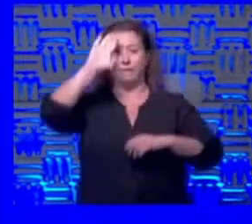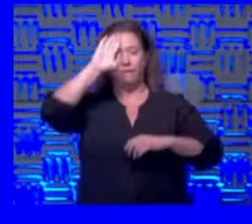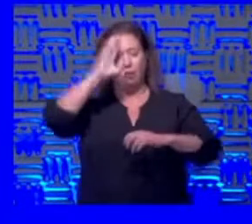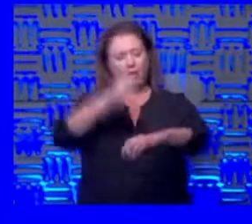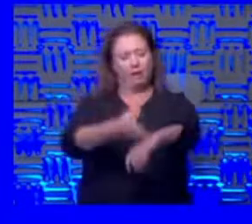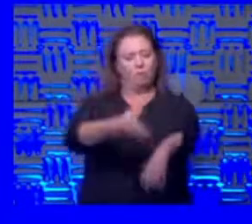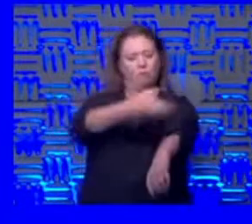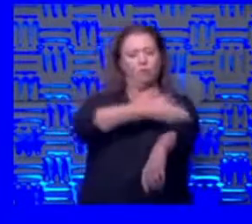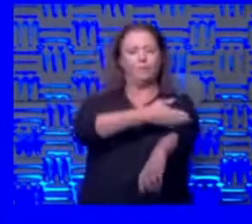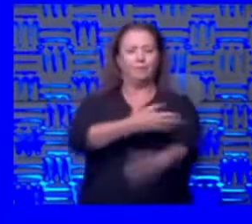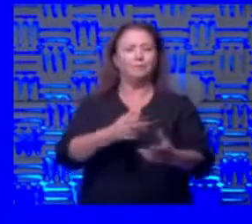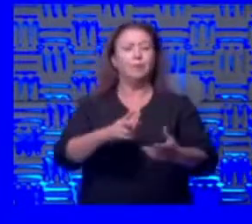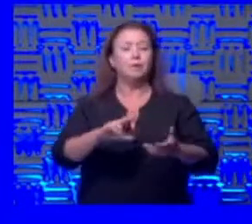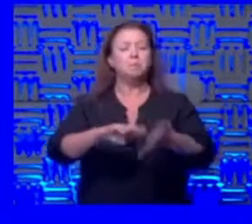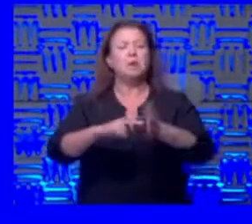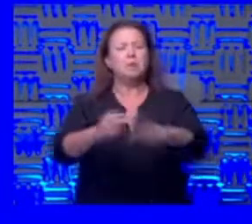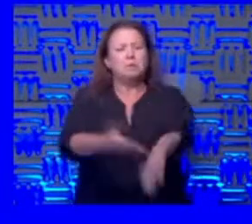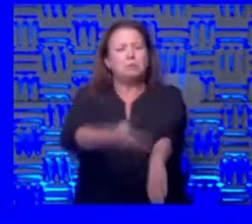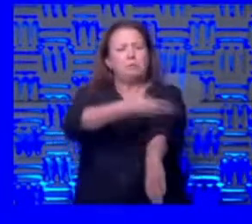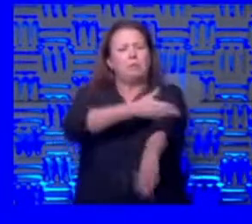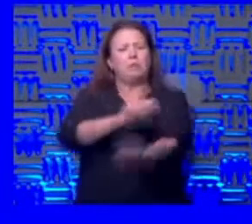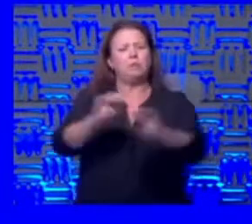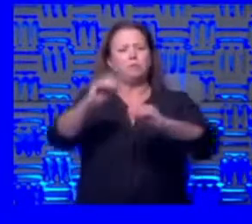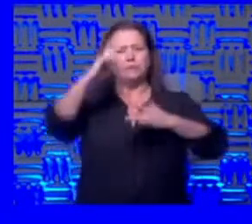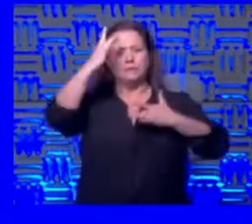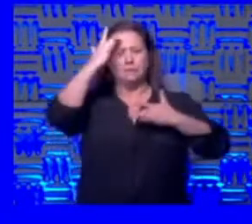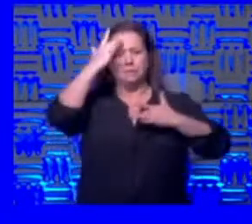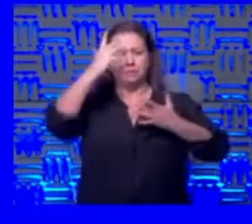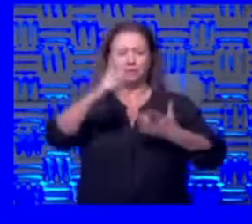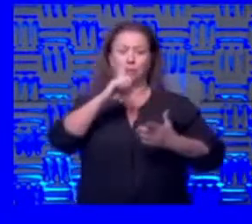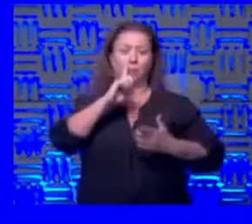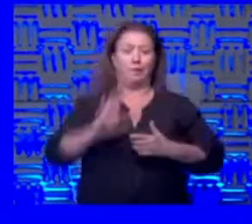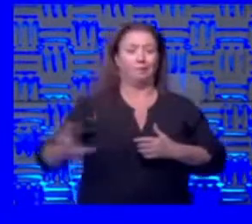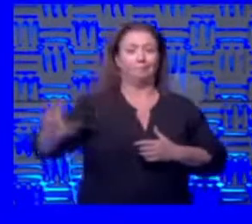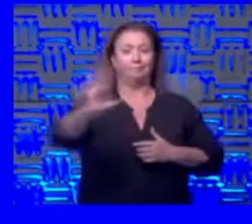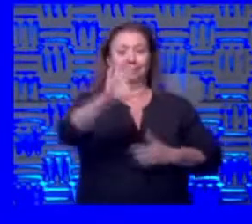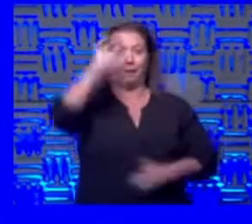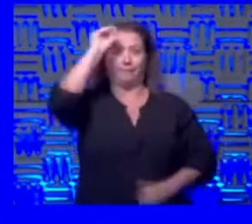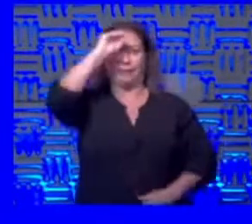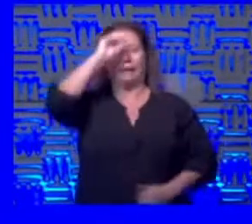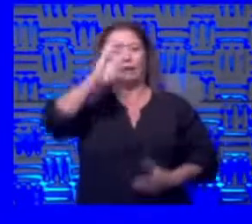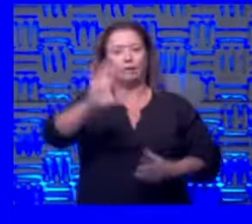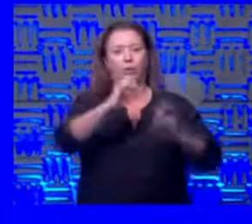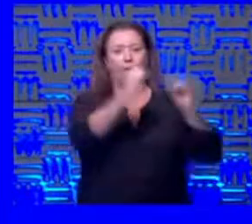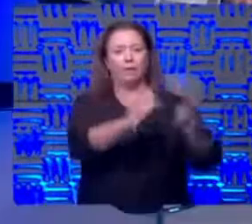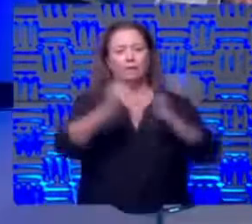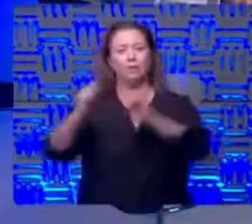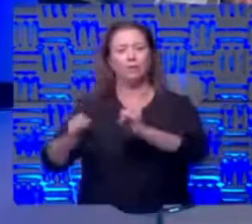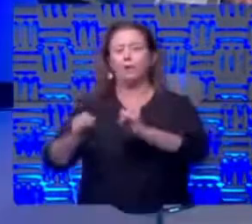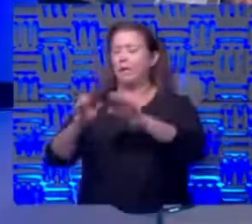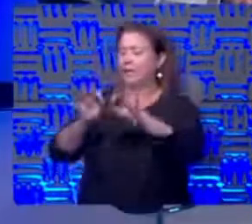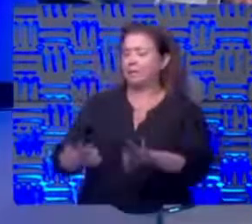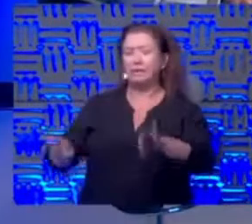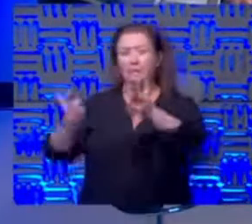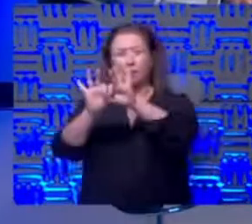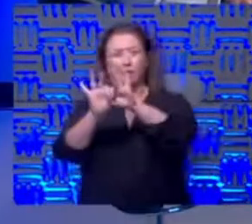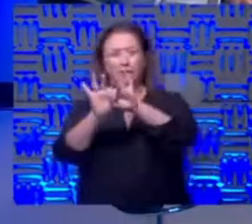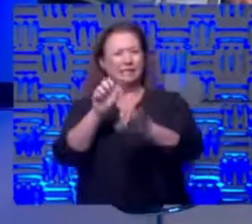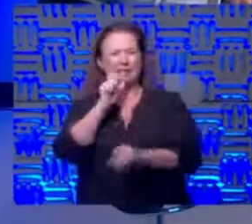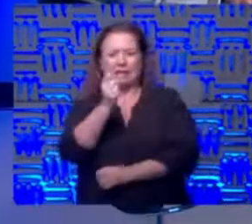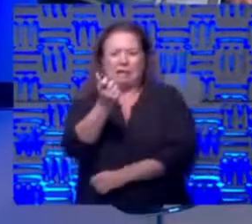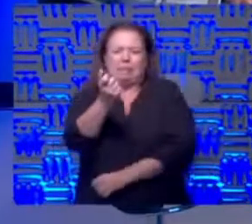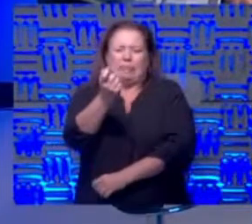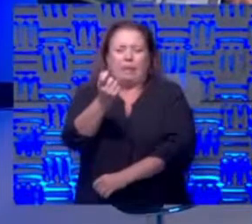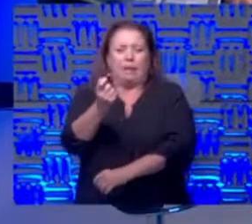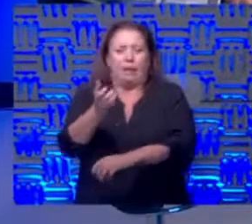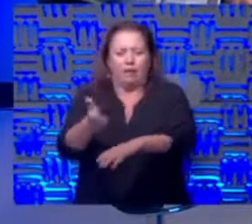And people say, well, what's an improvement? Obviously, that's going to be pretty subjective for the individual But it's significant patient. Improvement. It's not just a little bit of